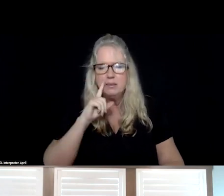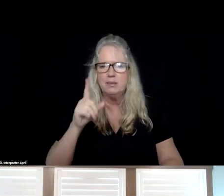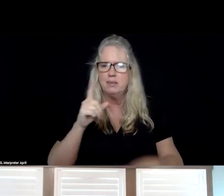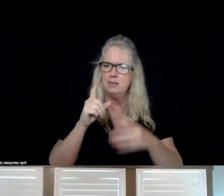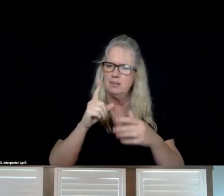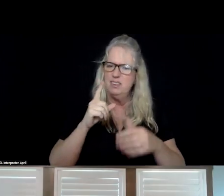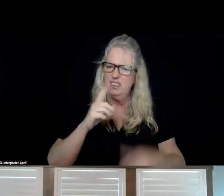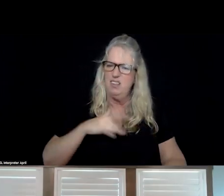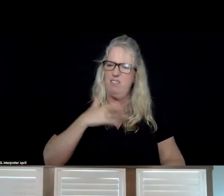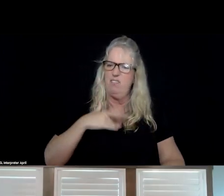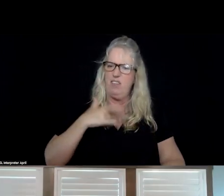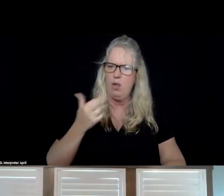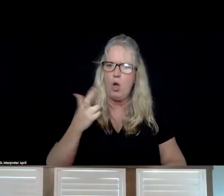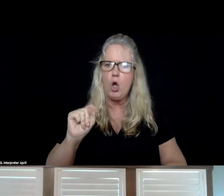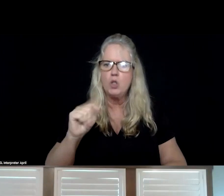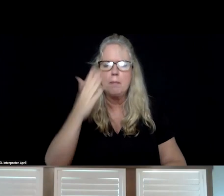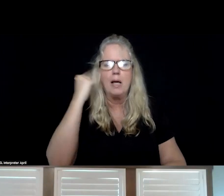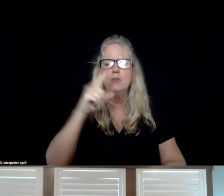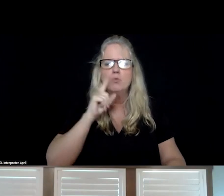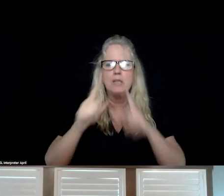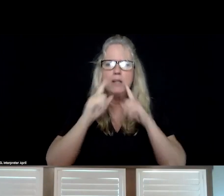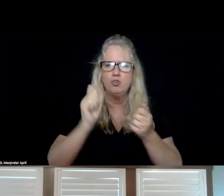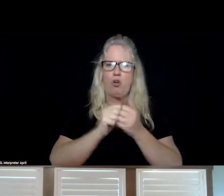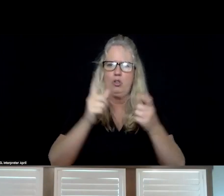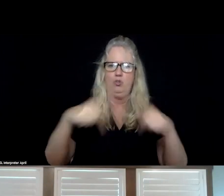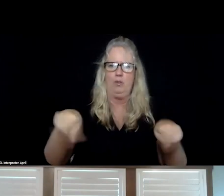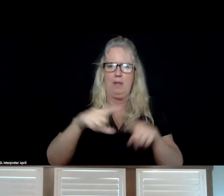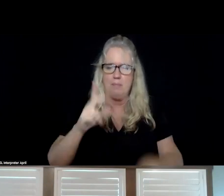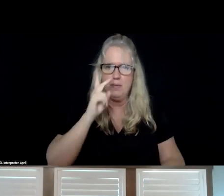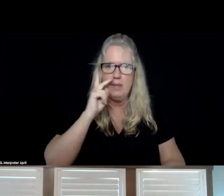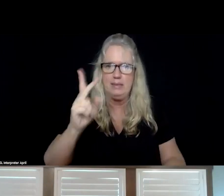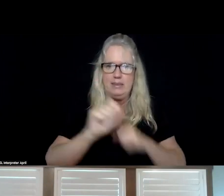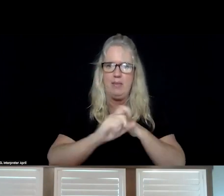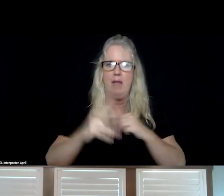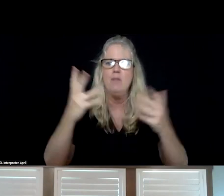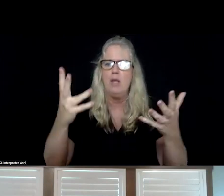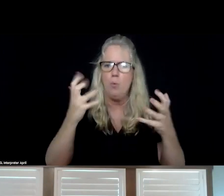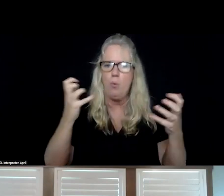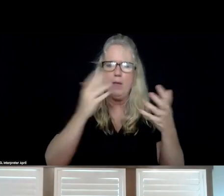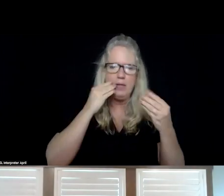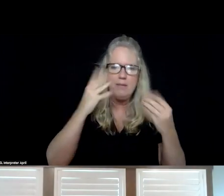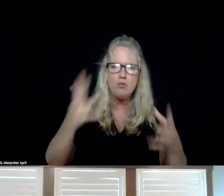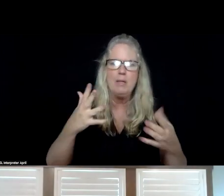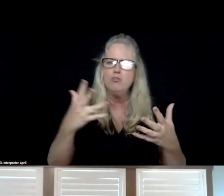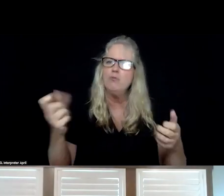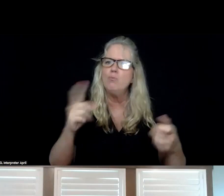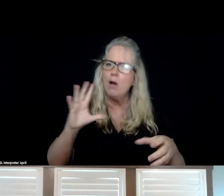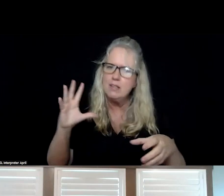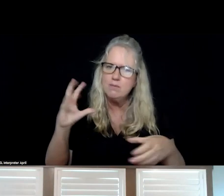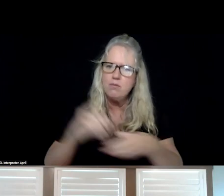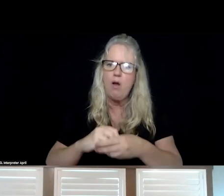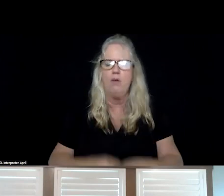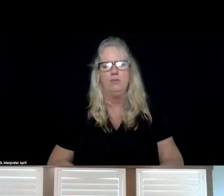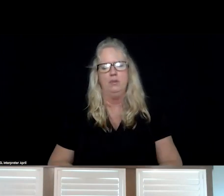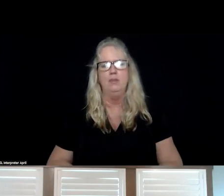their feelings are hurt that we're not talking to them. They see ads and they want information, and they want to be involved.